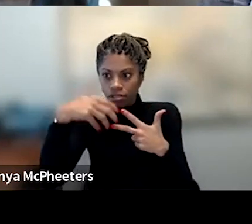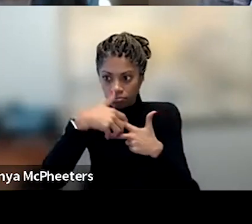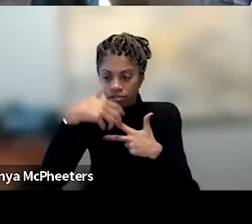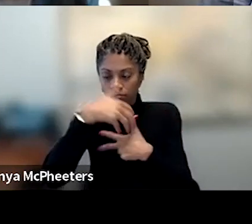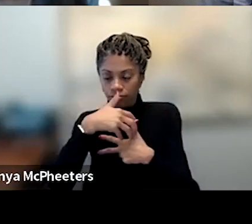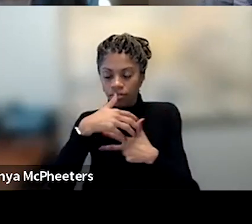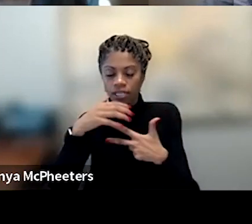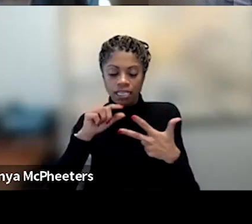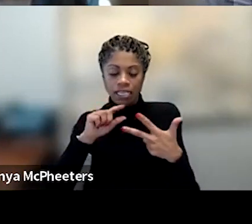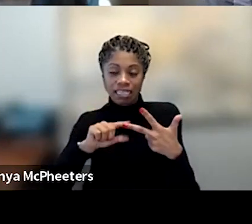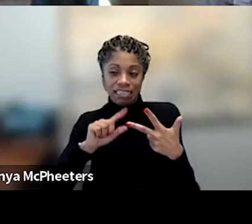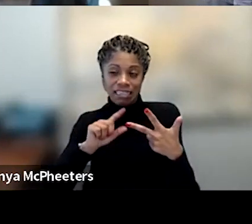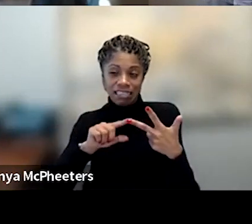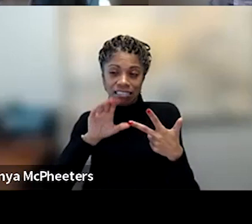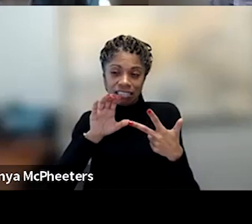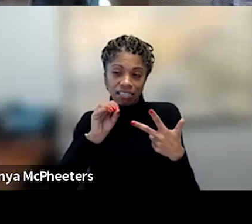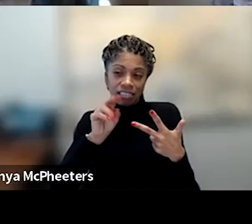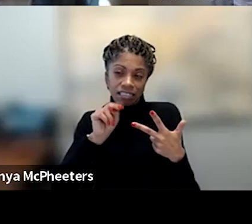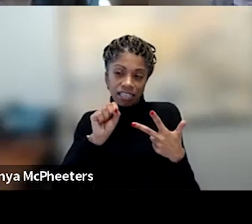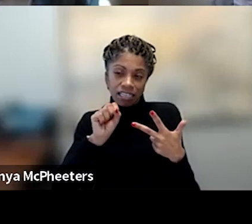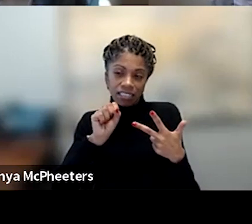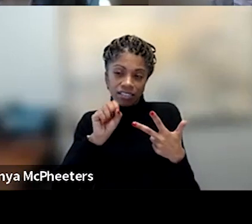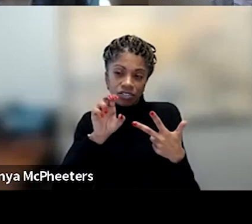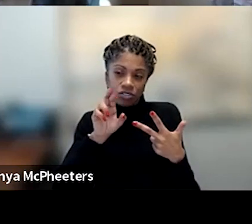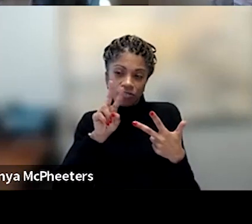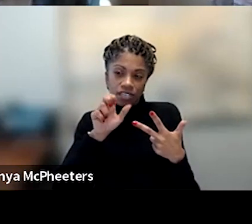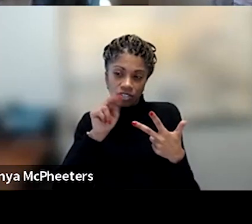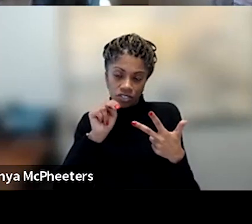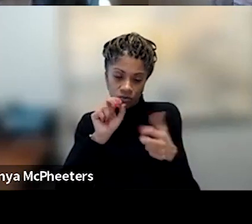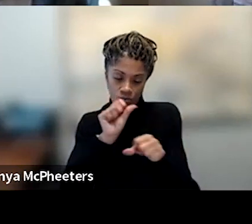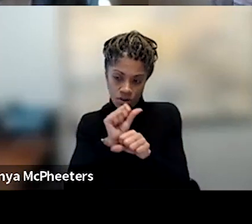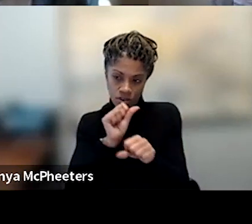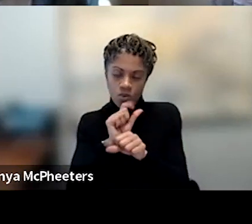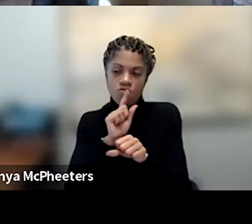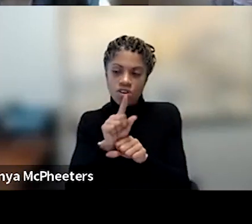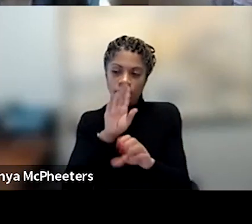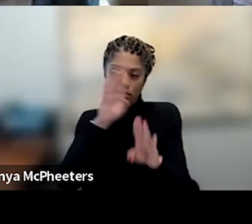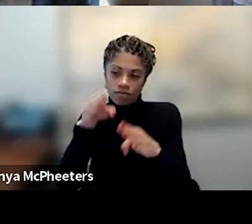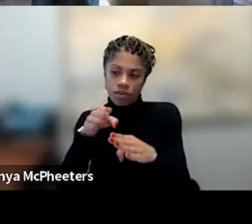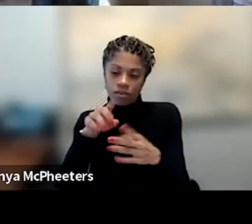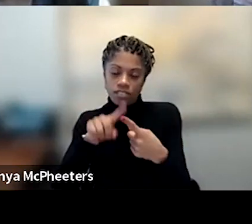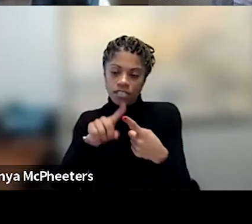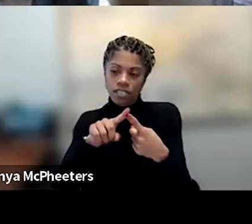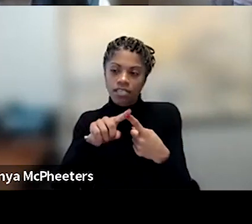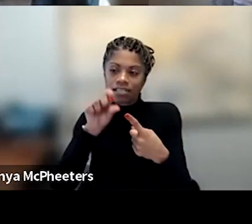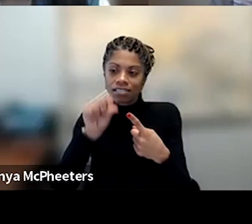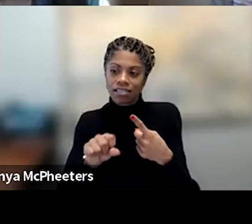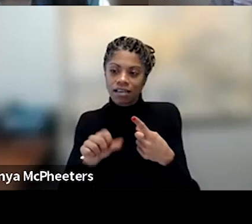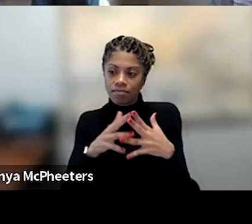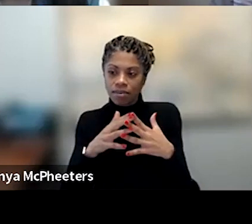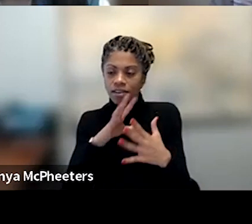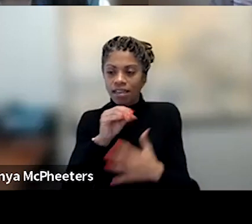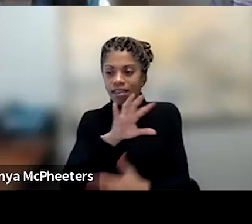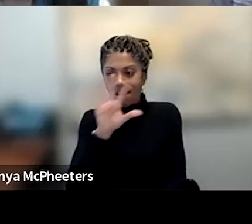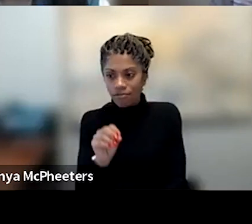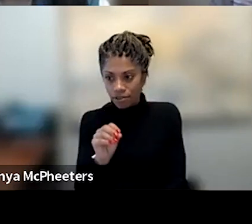Africa. And so we have to contend with the legacy of colonialism,